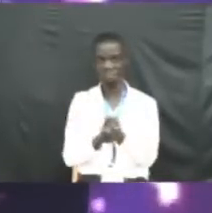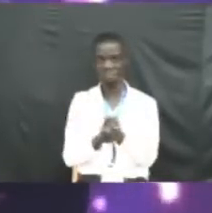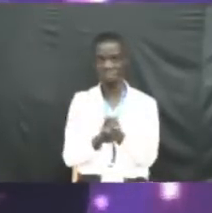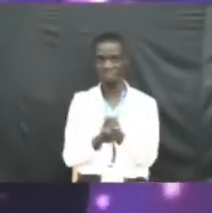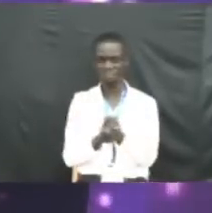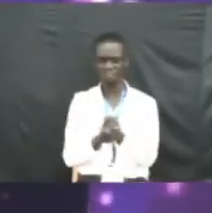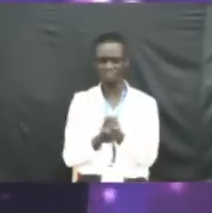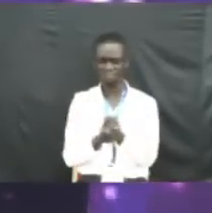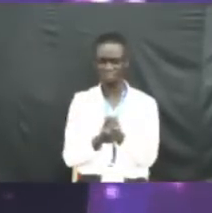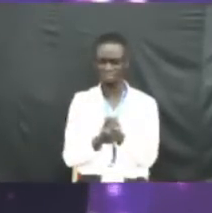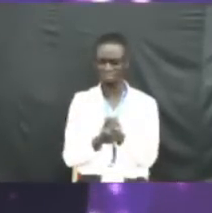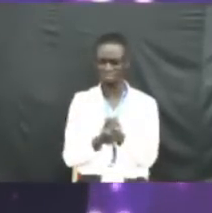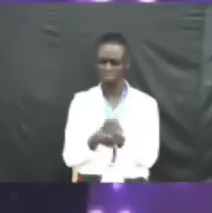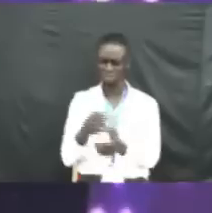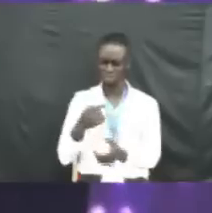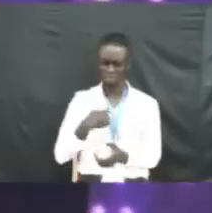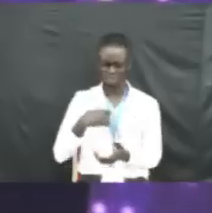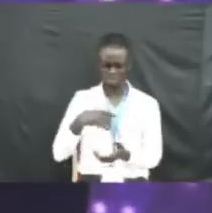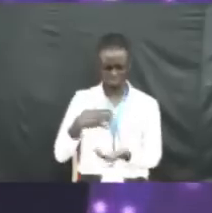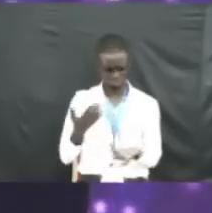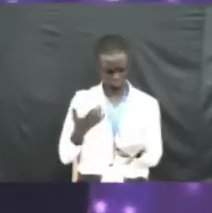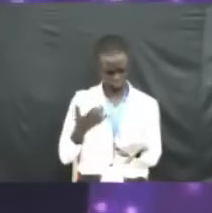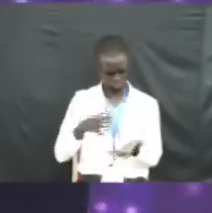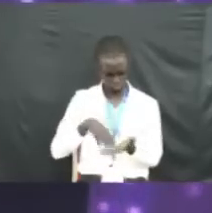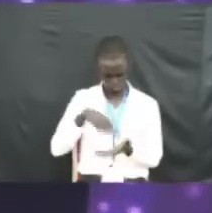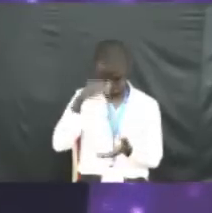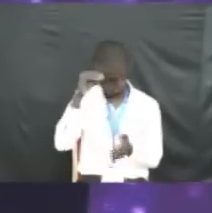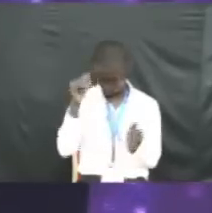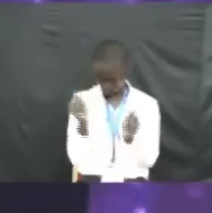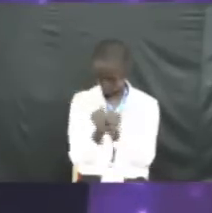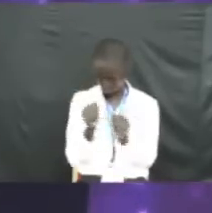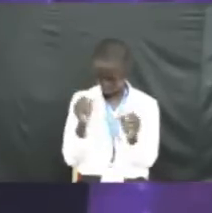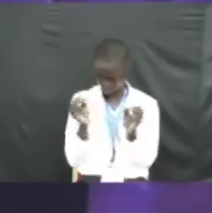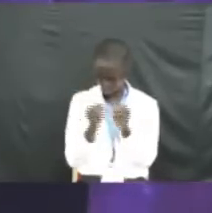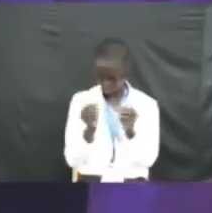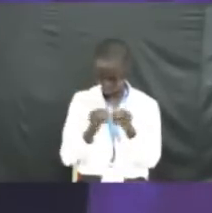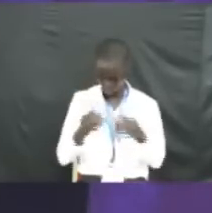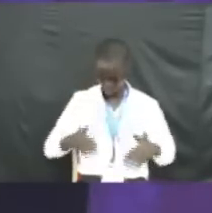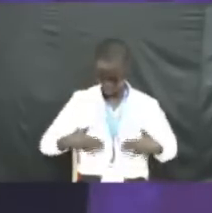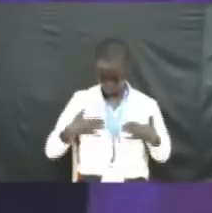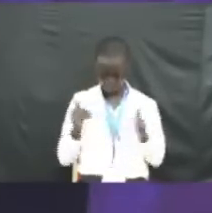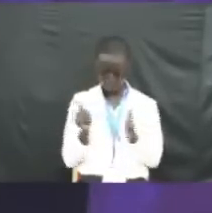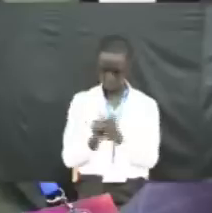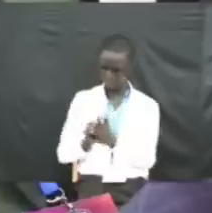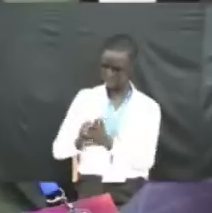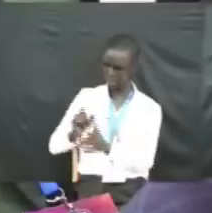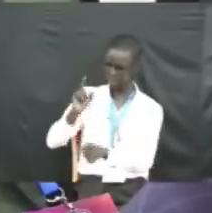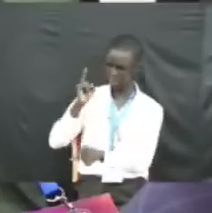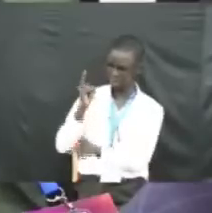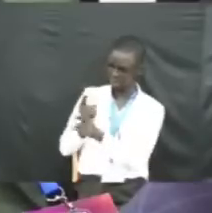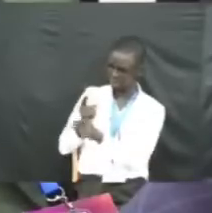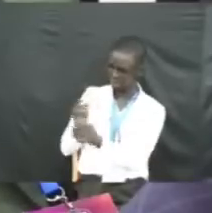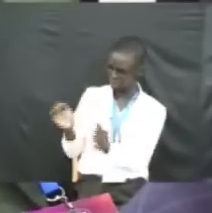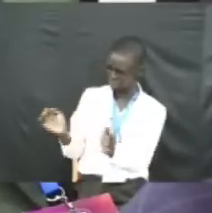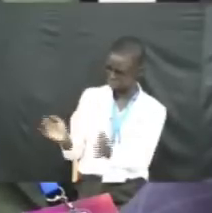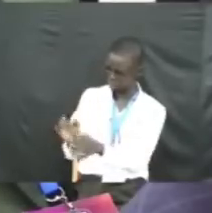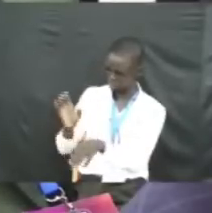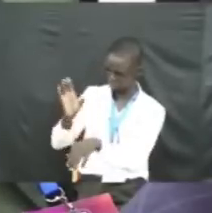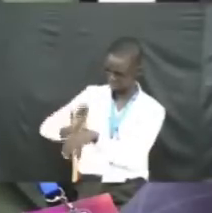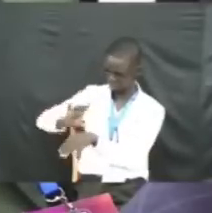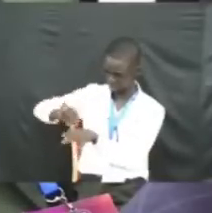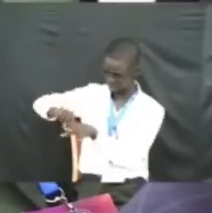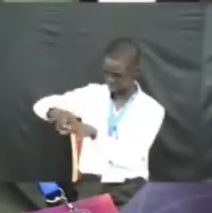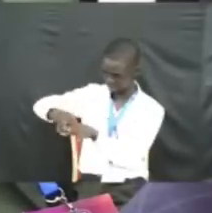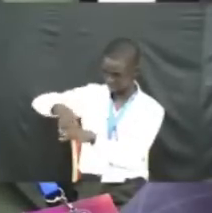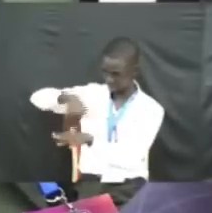I've learned with great admiration that as a small indigenous church which began in